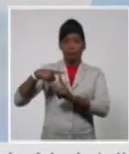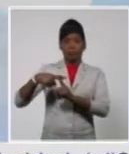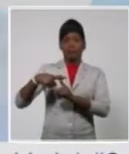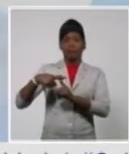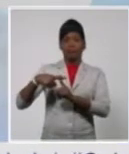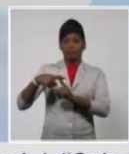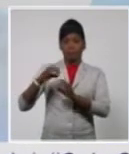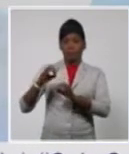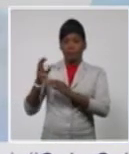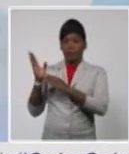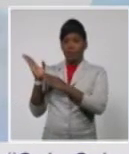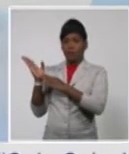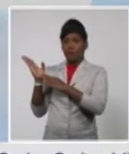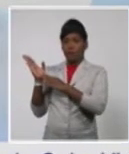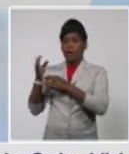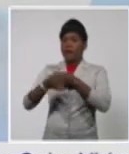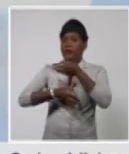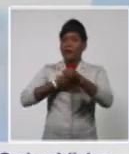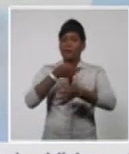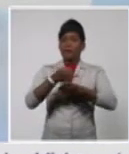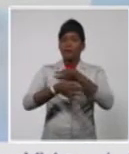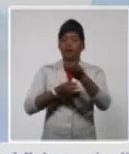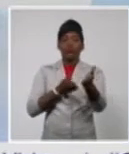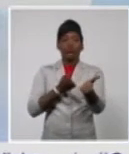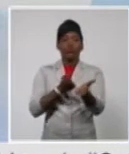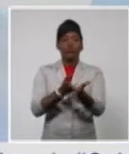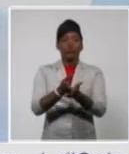4,803 diagnosed patients in Cuba up to date,